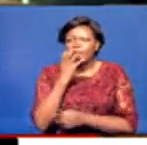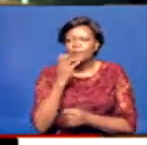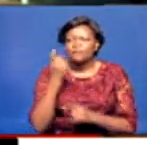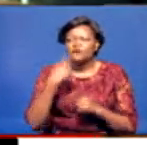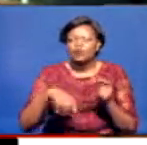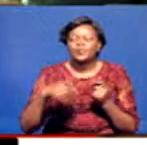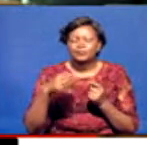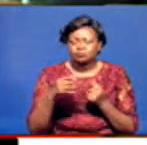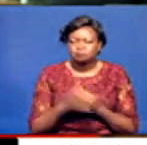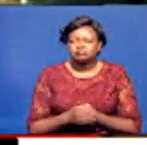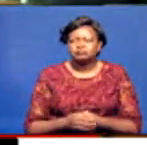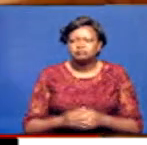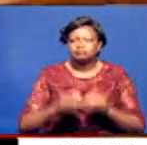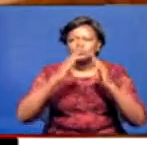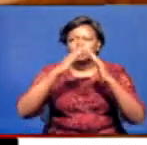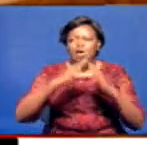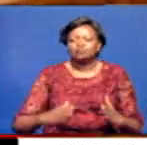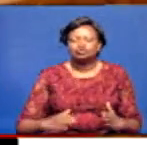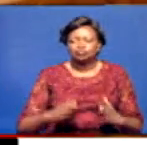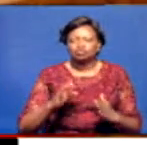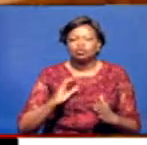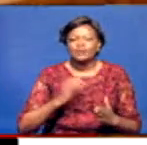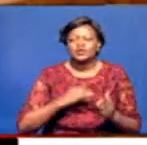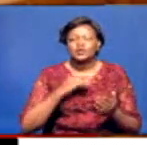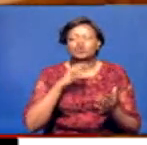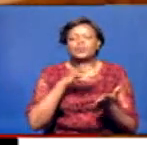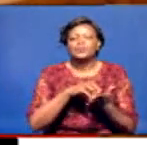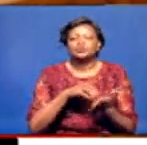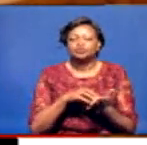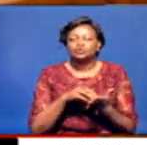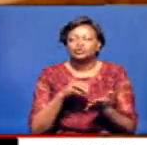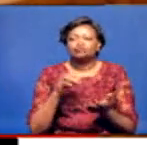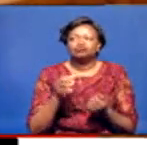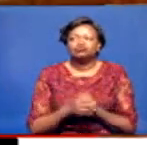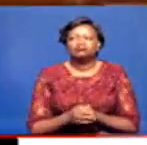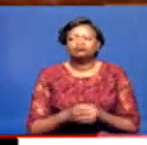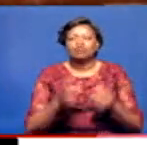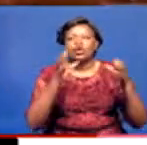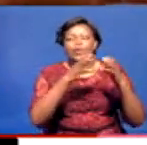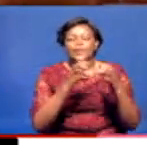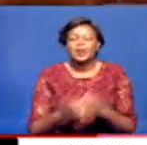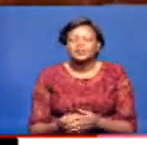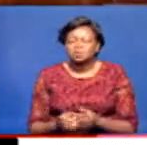Plum House Committee positions in what was termed as party realignments.